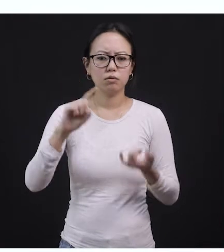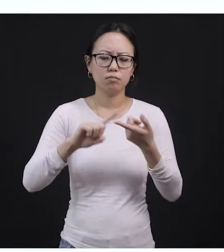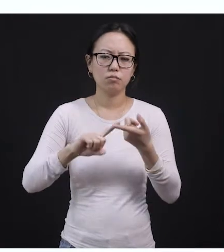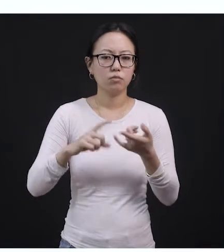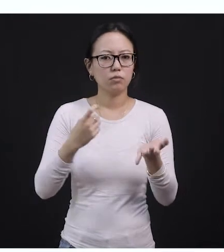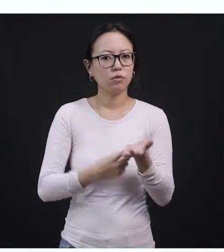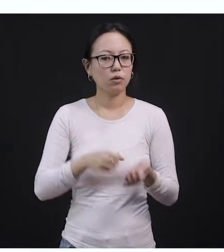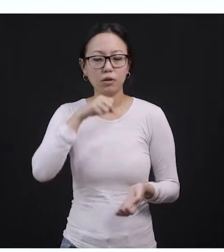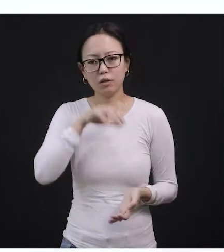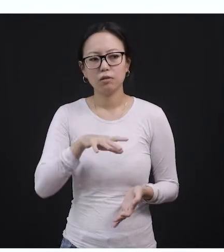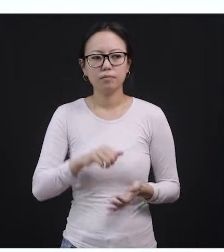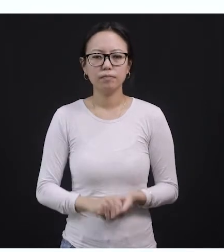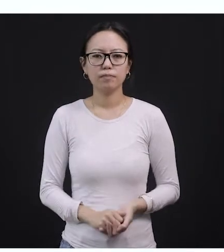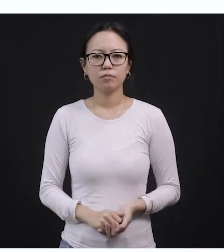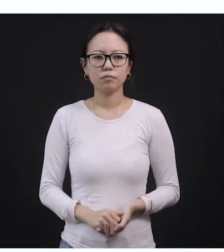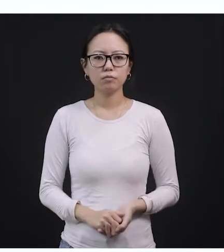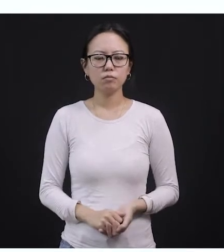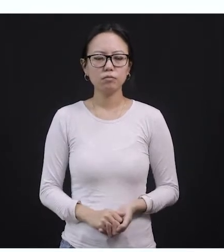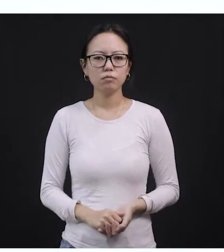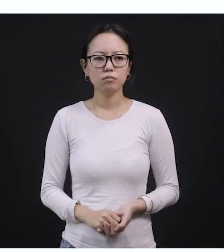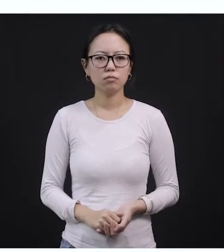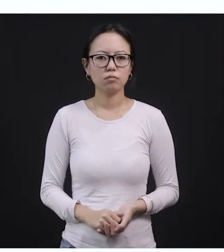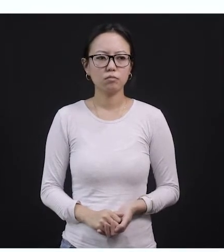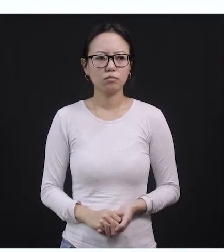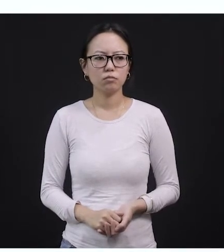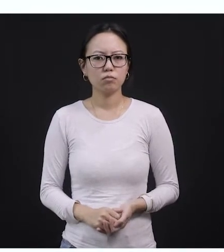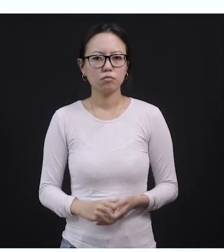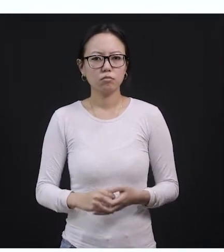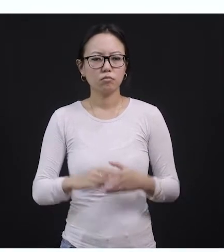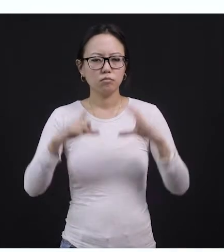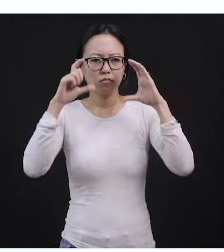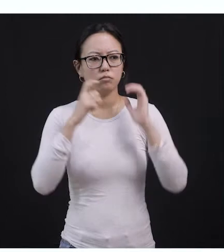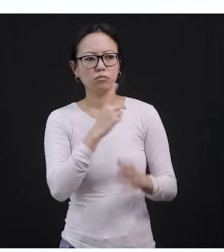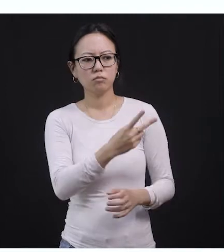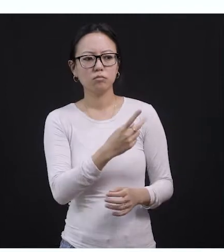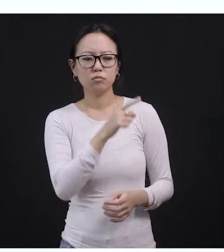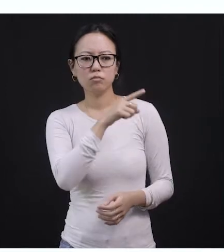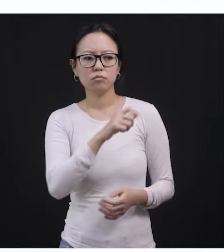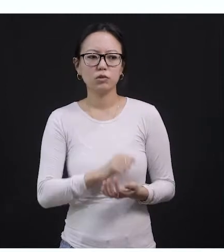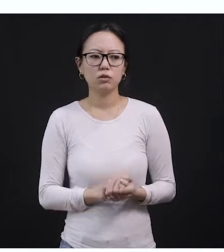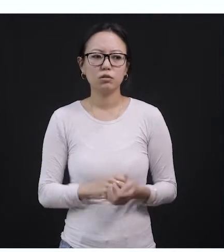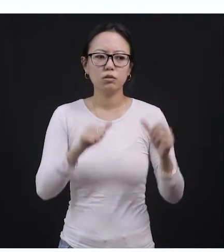is Harshavardhana. He was a ruler from 606 AD to